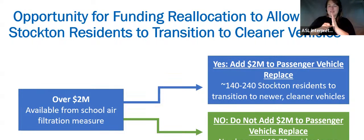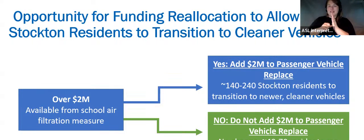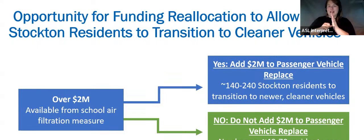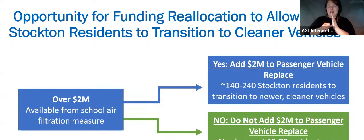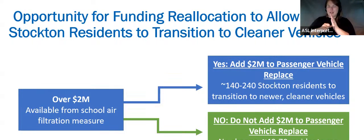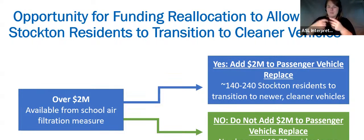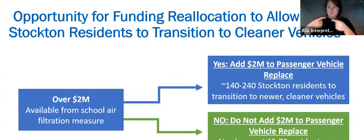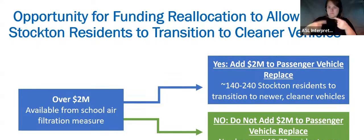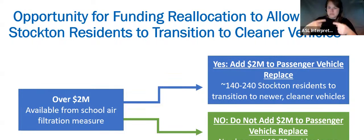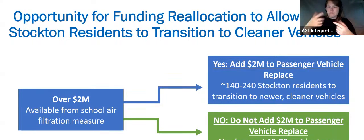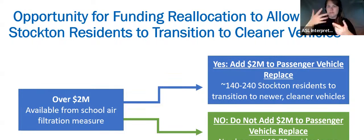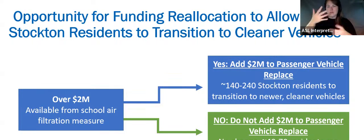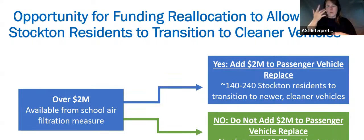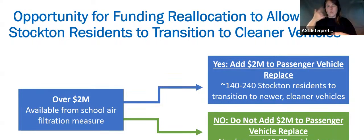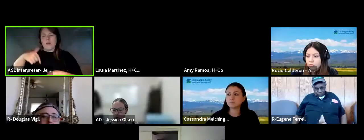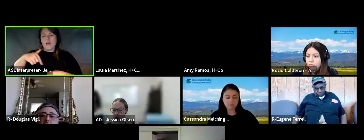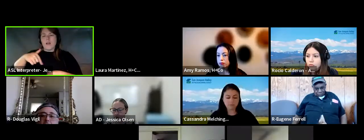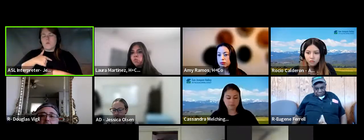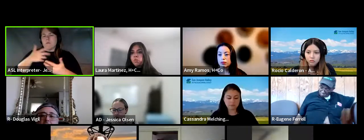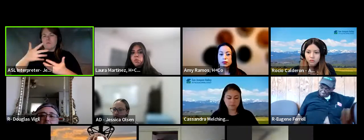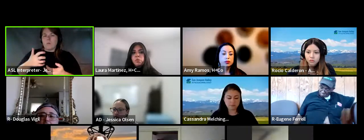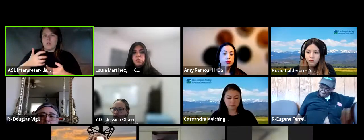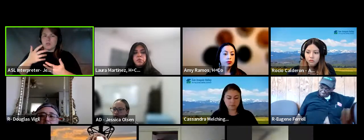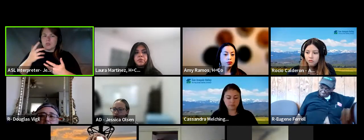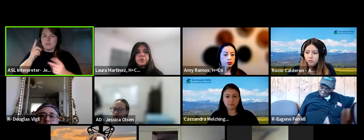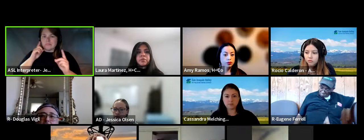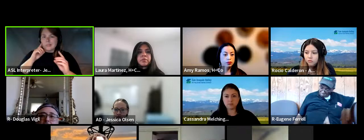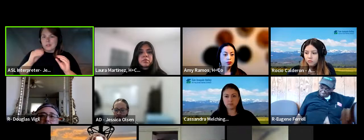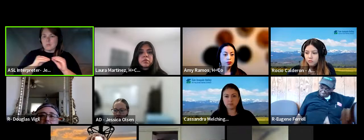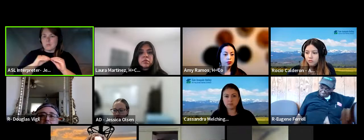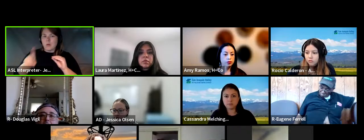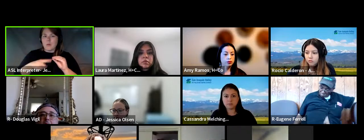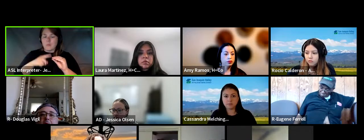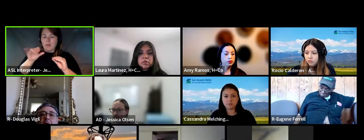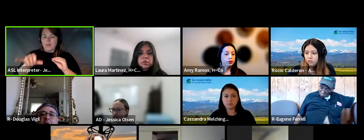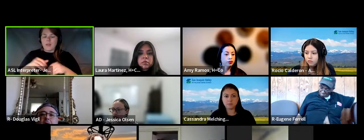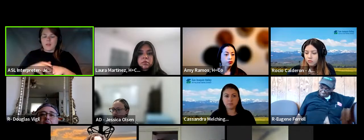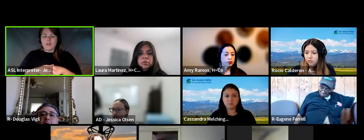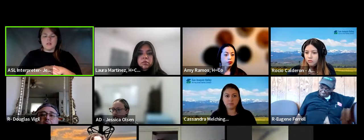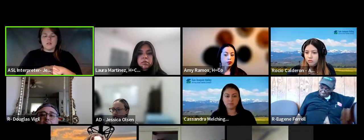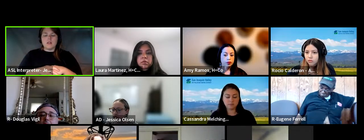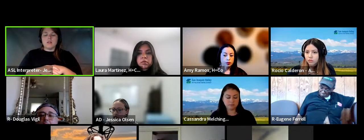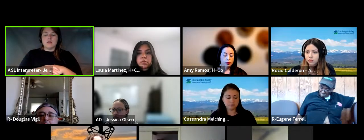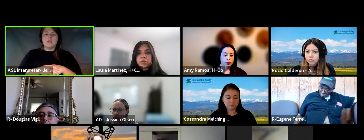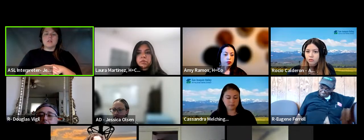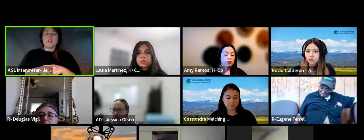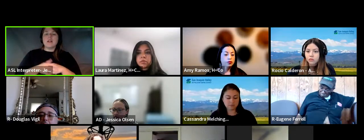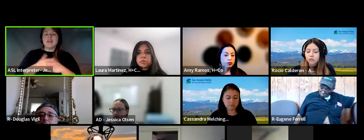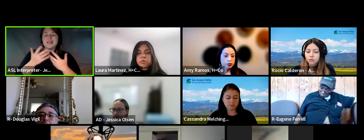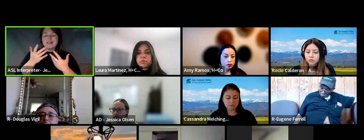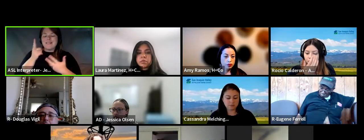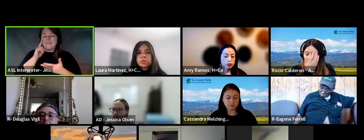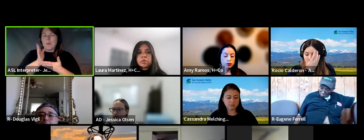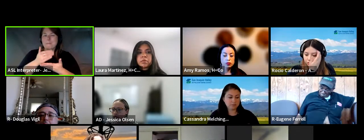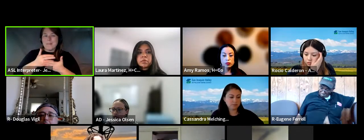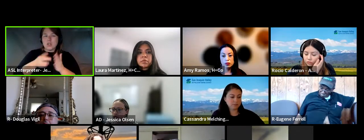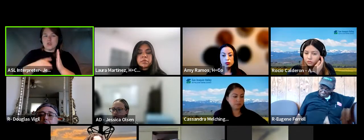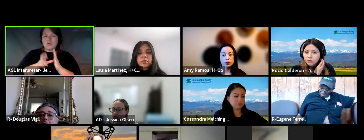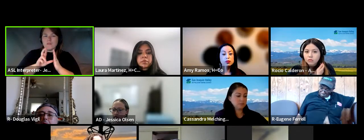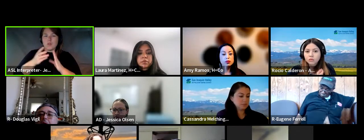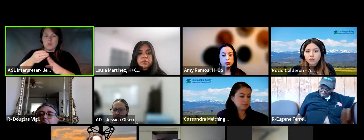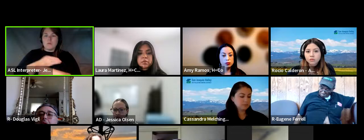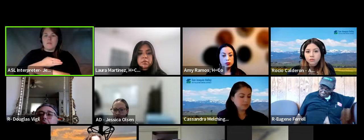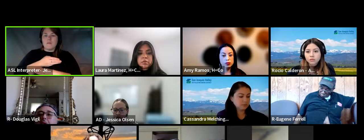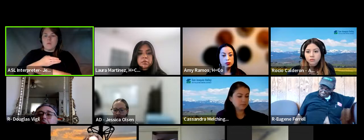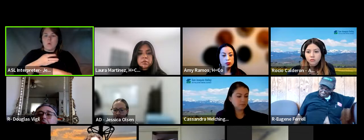ourselves with this by expressing the need for a budget review before this